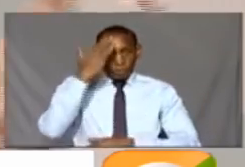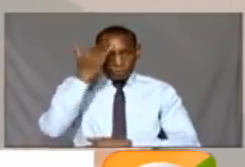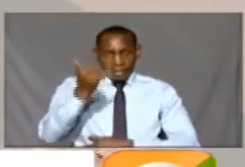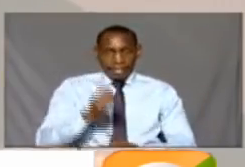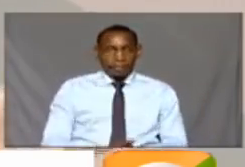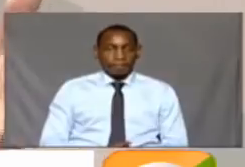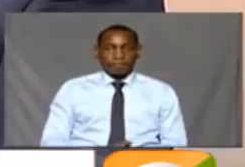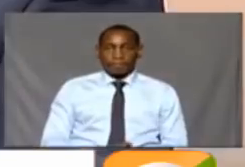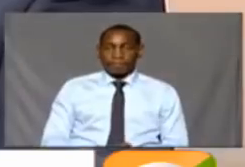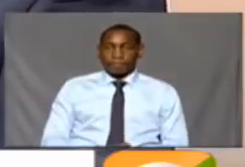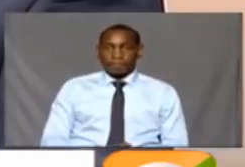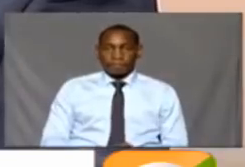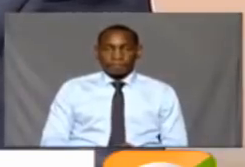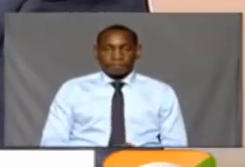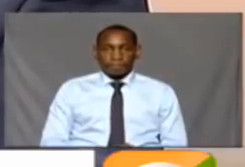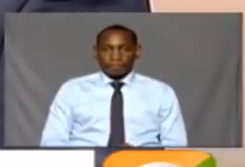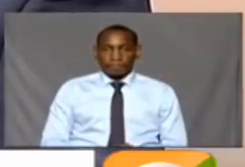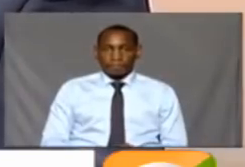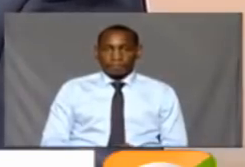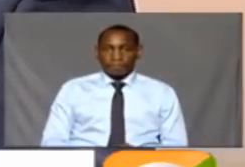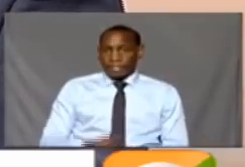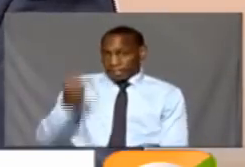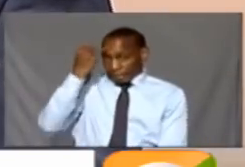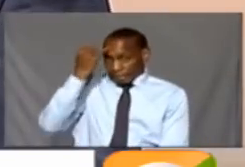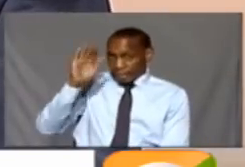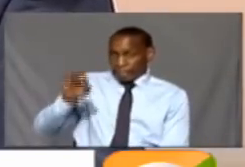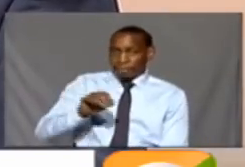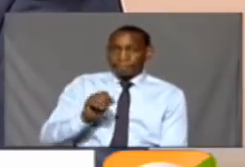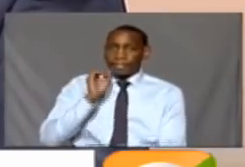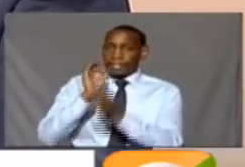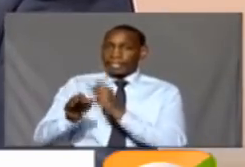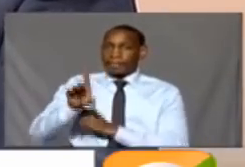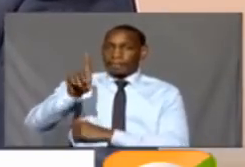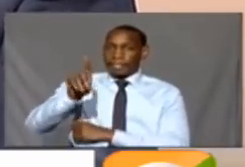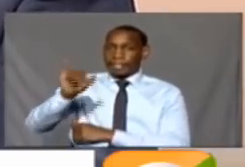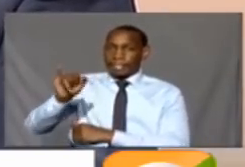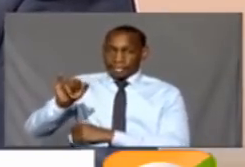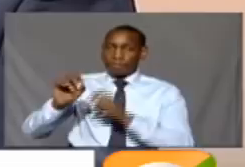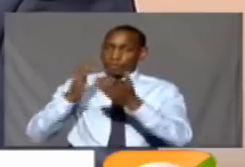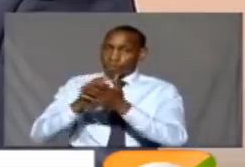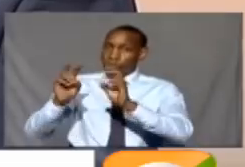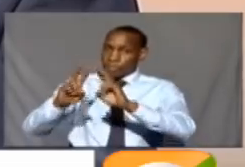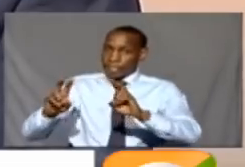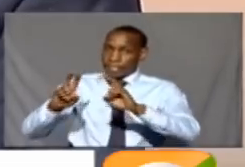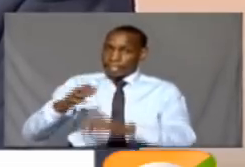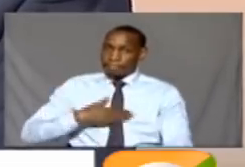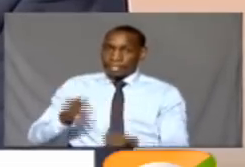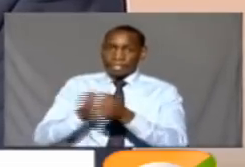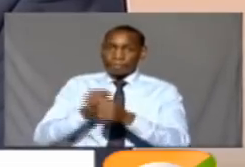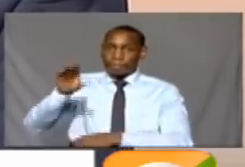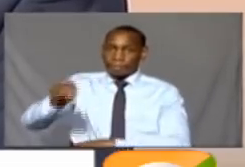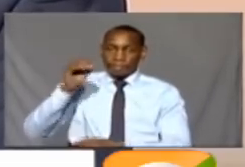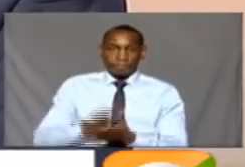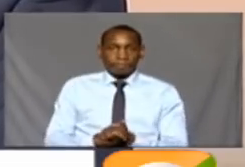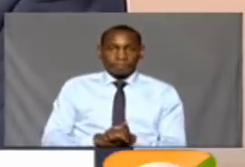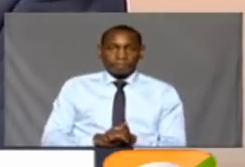your wildest imagination, do you think if the DCI was looking for me, couldn't find me? I'm an open page.